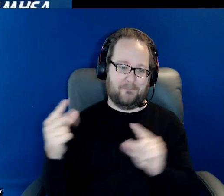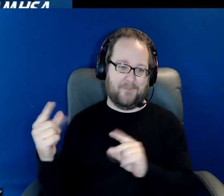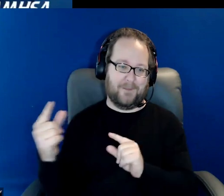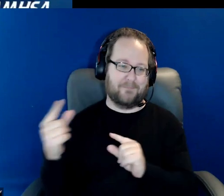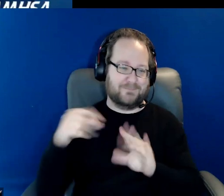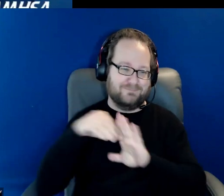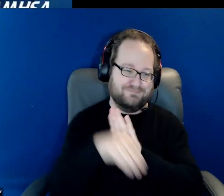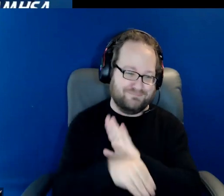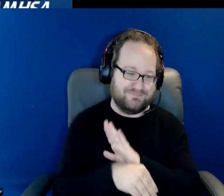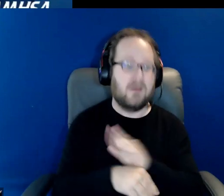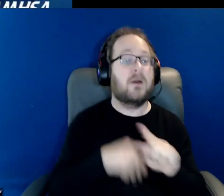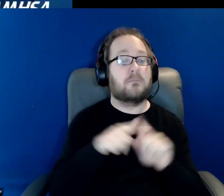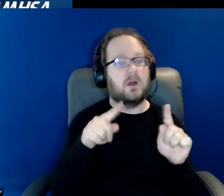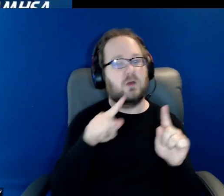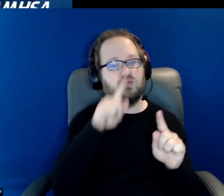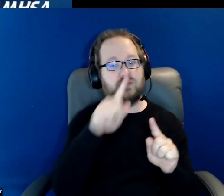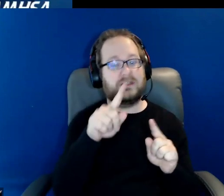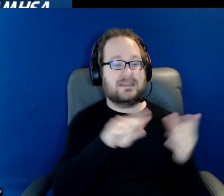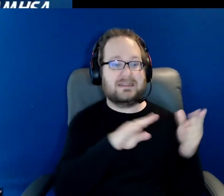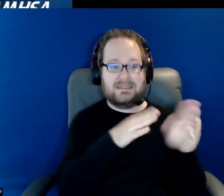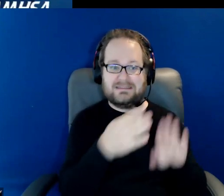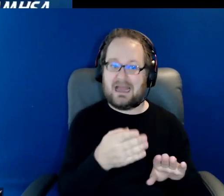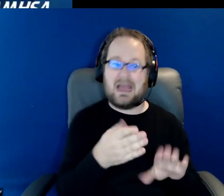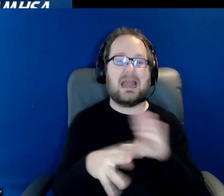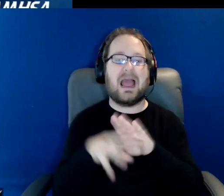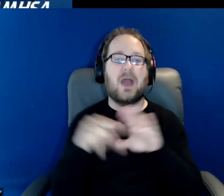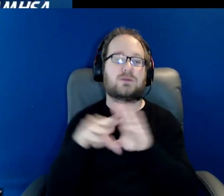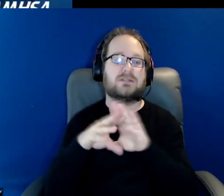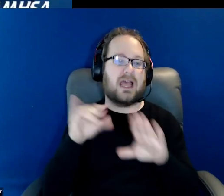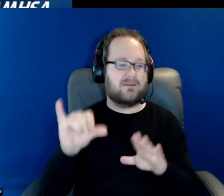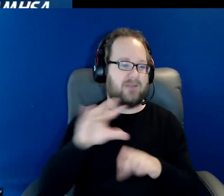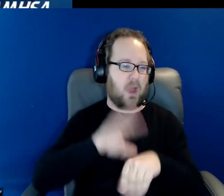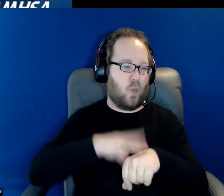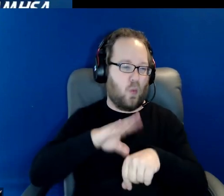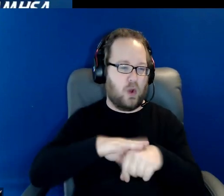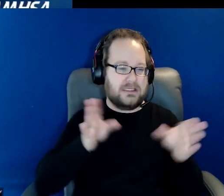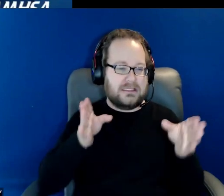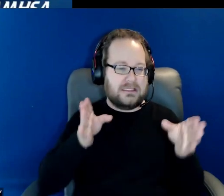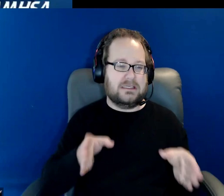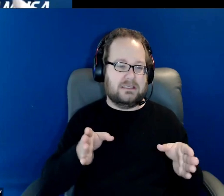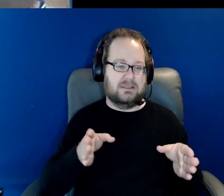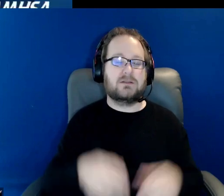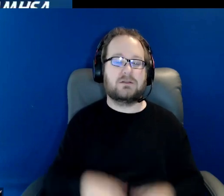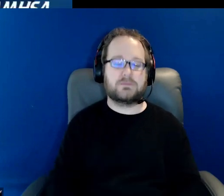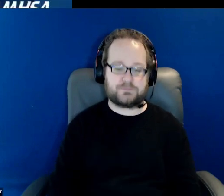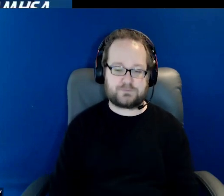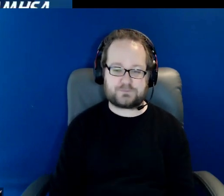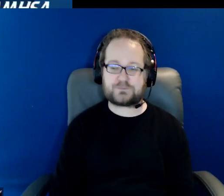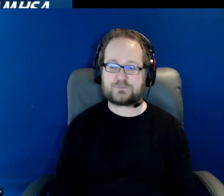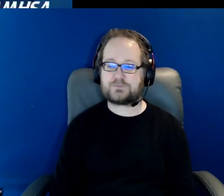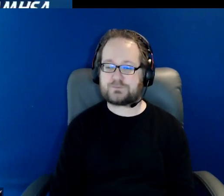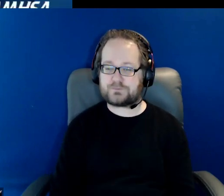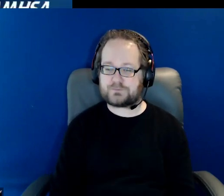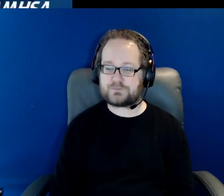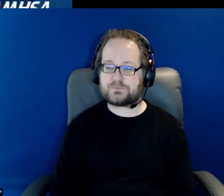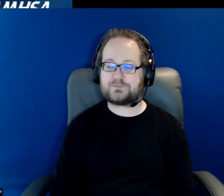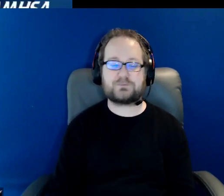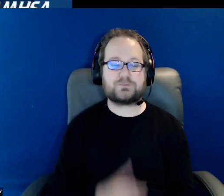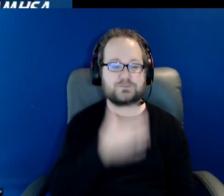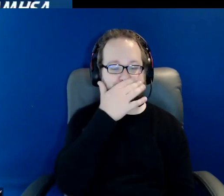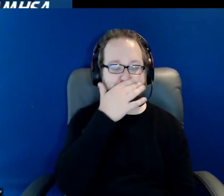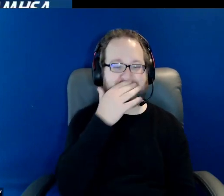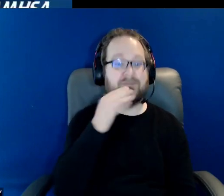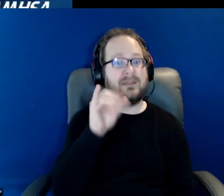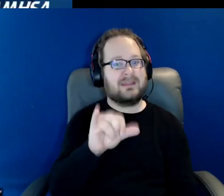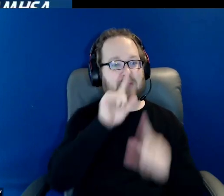died outside of that excessive heat warning. So I'll touch on that very briefly. I now want to compare that report,